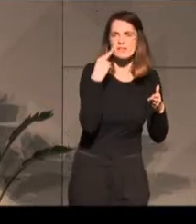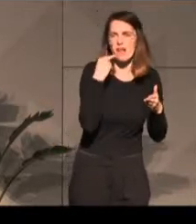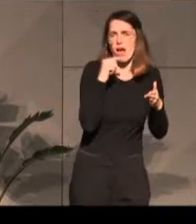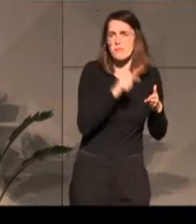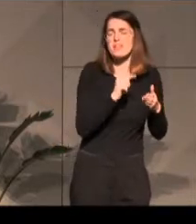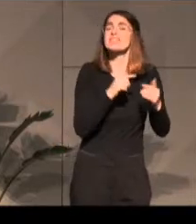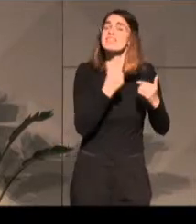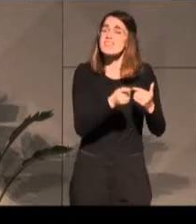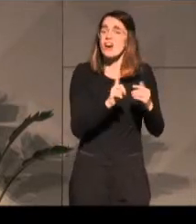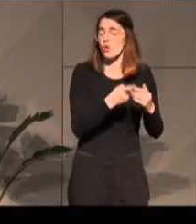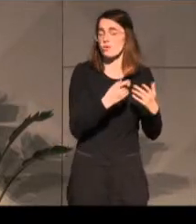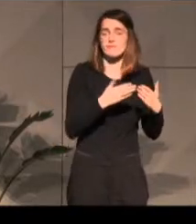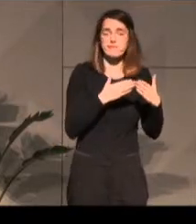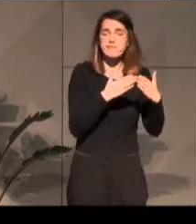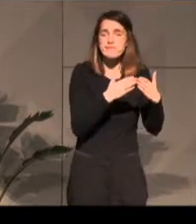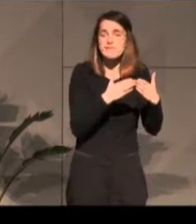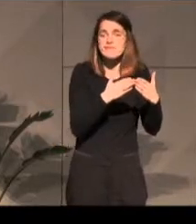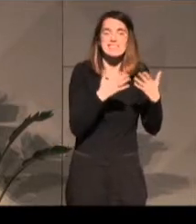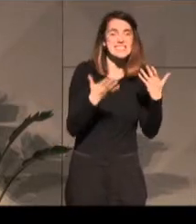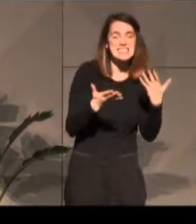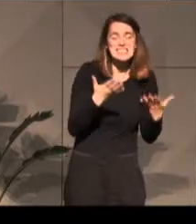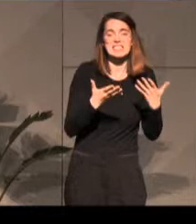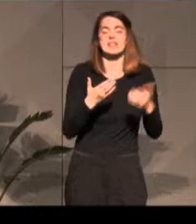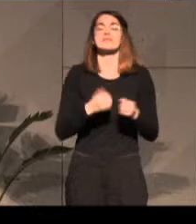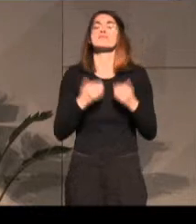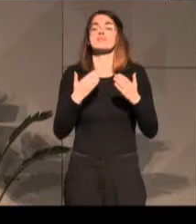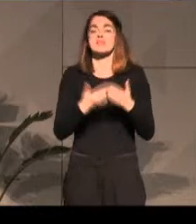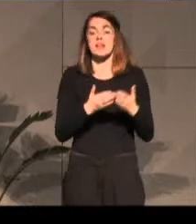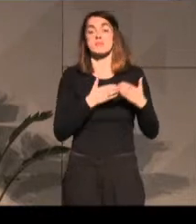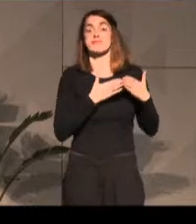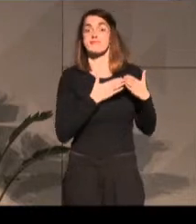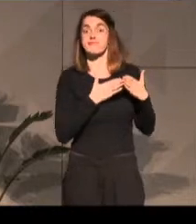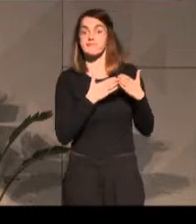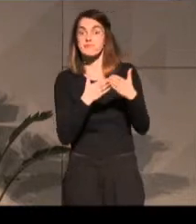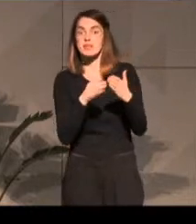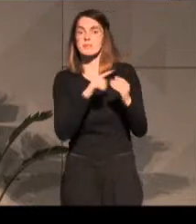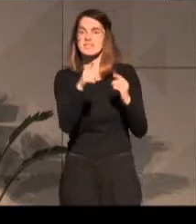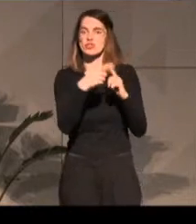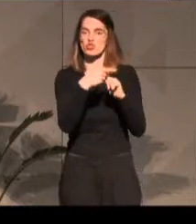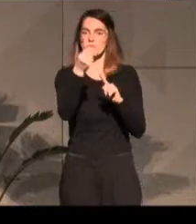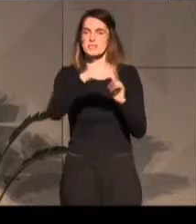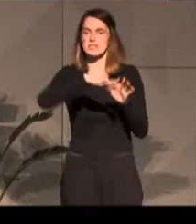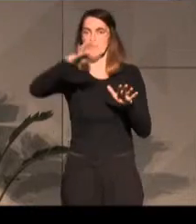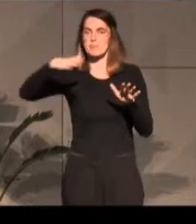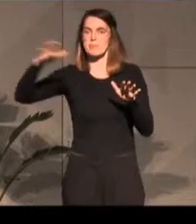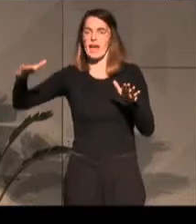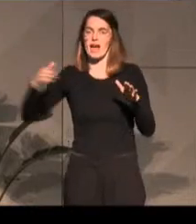and this is why we left our position, went